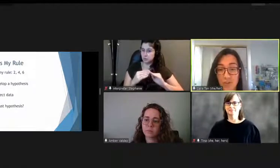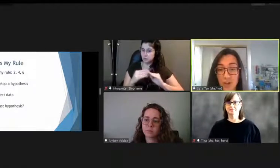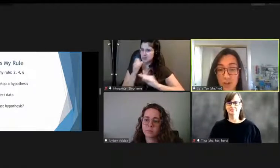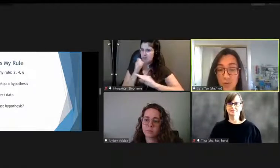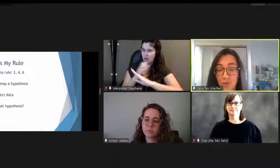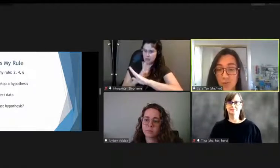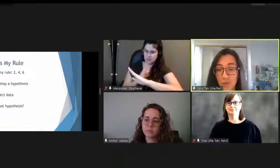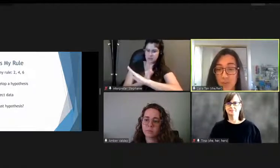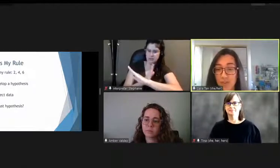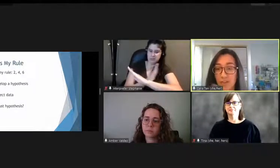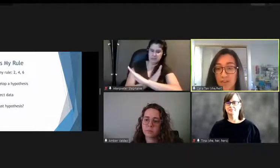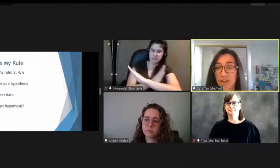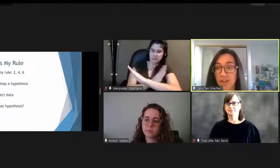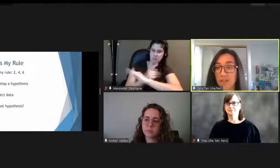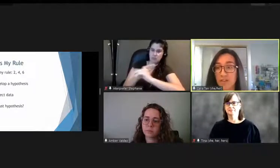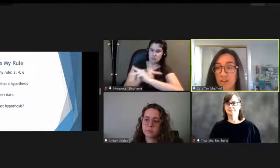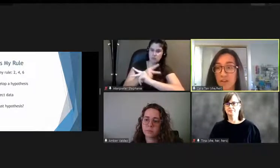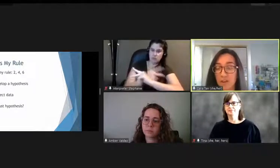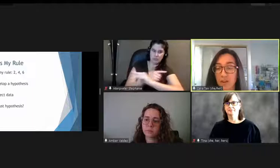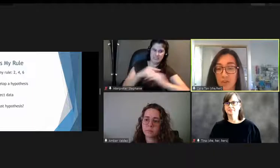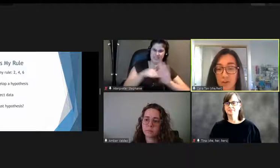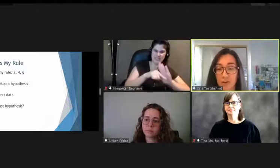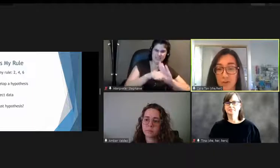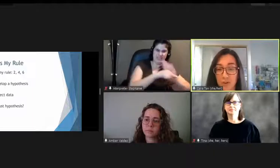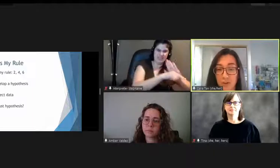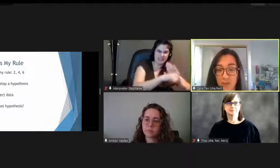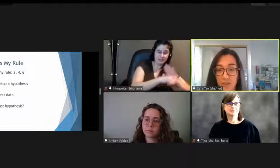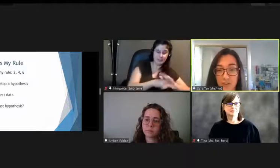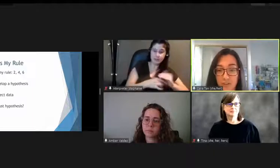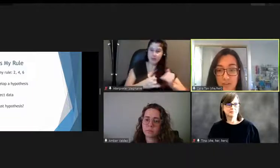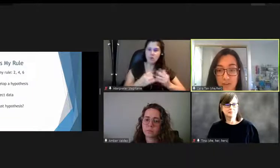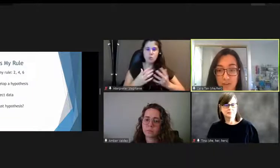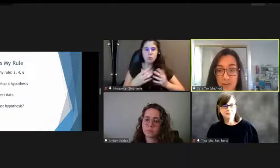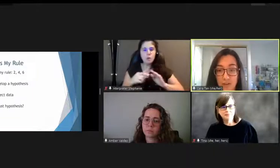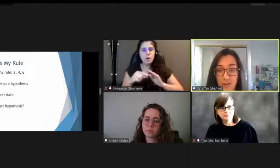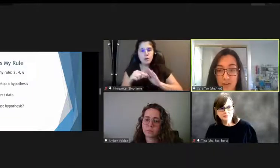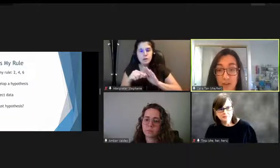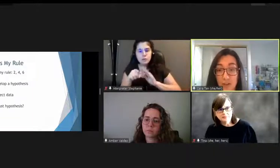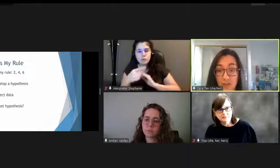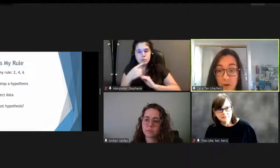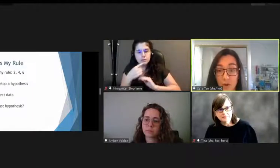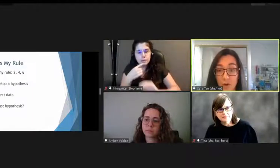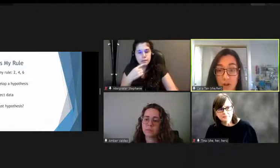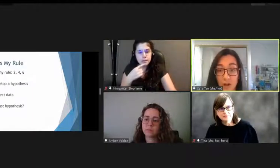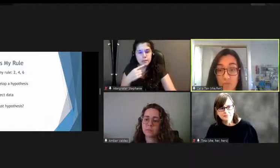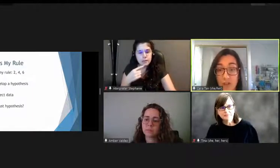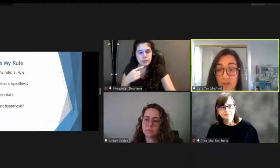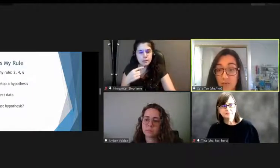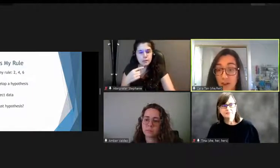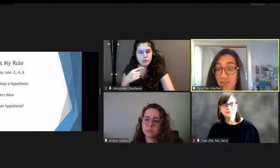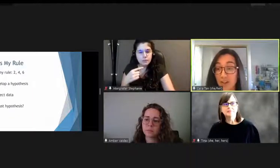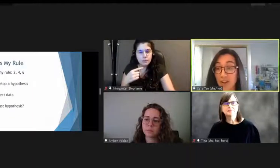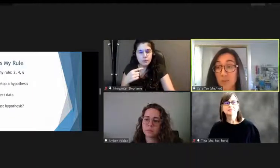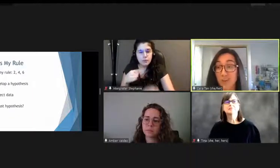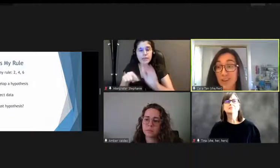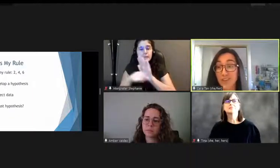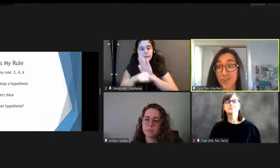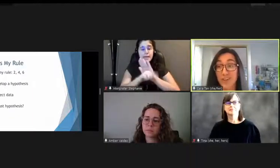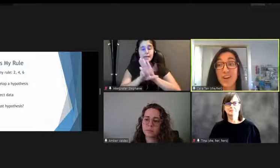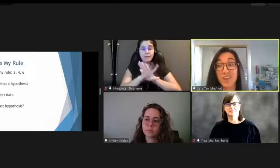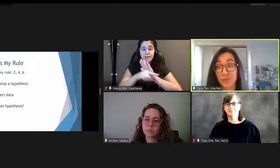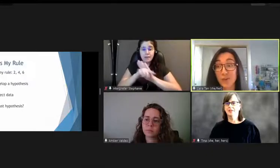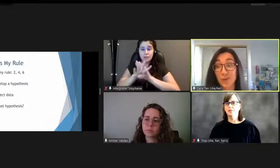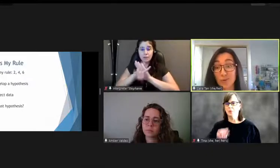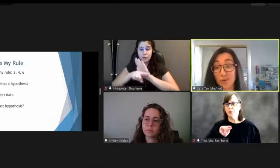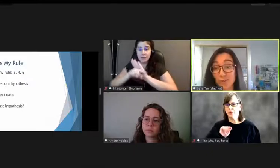Okay, so -0.5, what's the second and third number you'd like to test? Okay, so -5, -4,